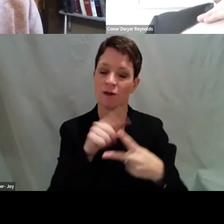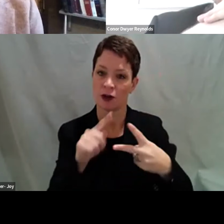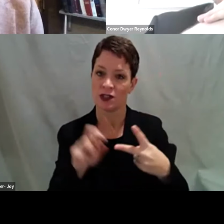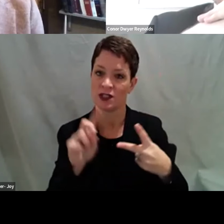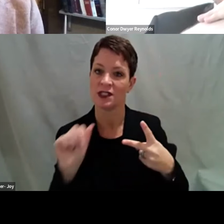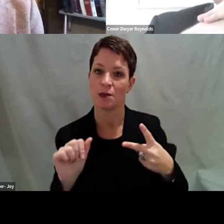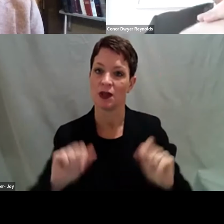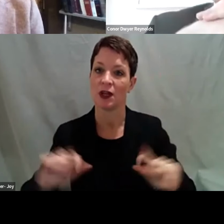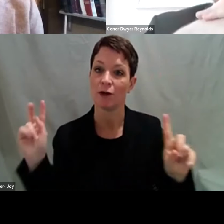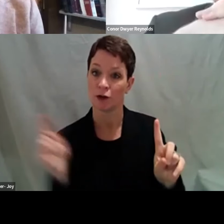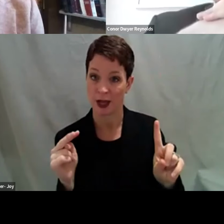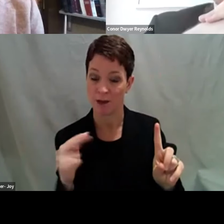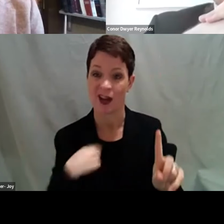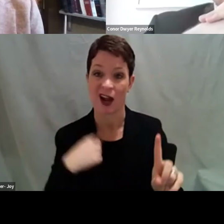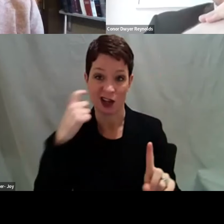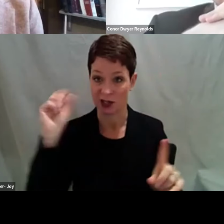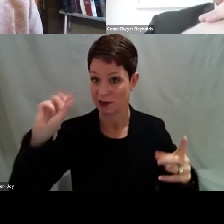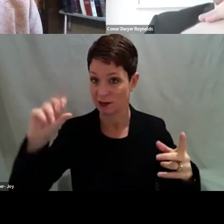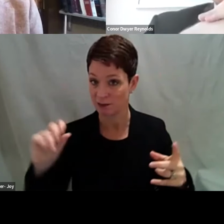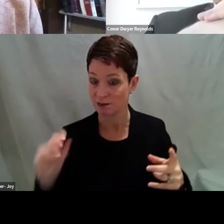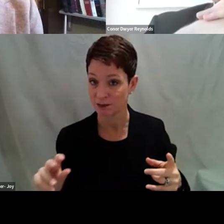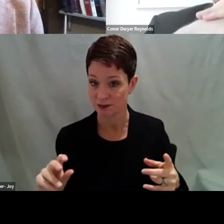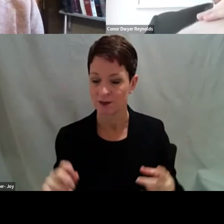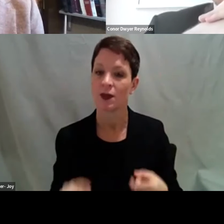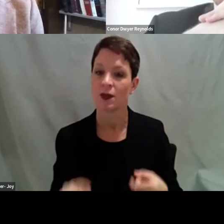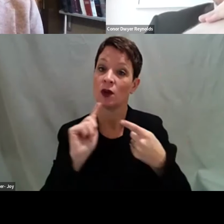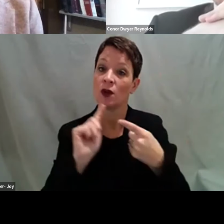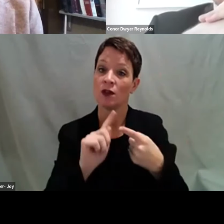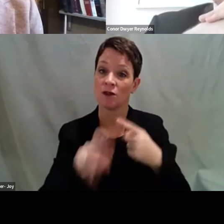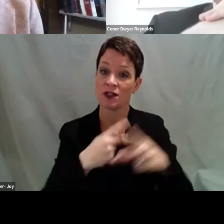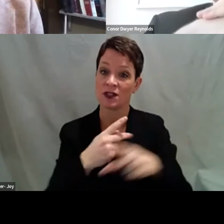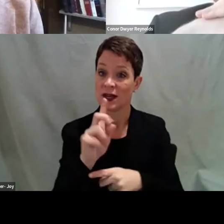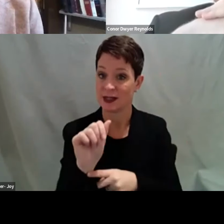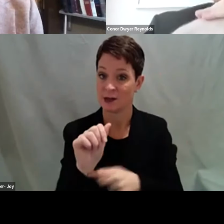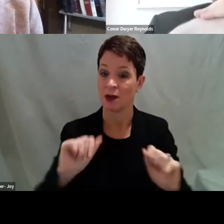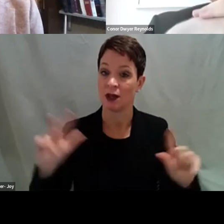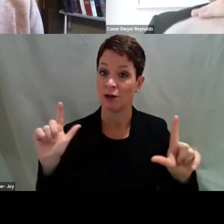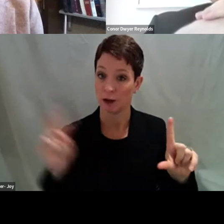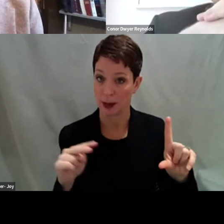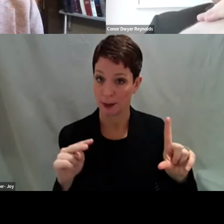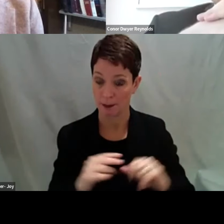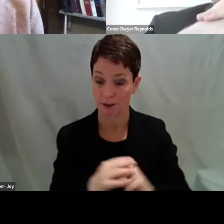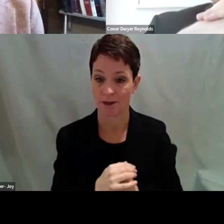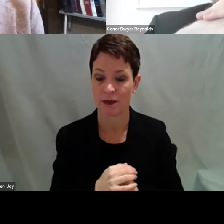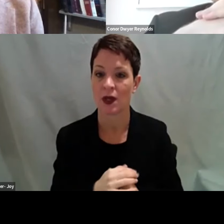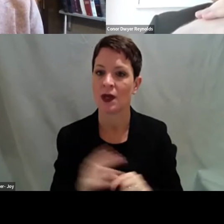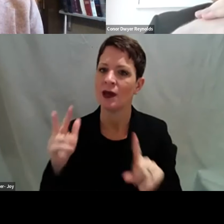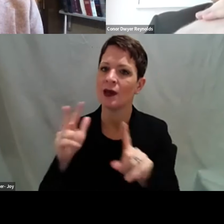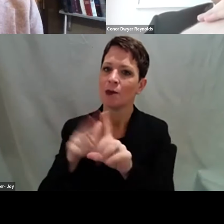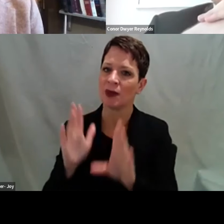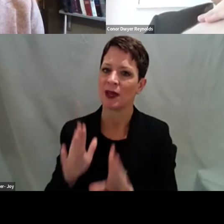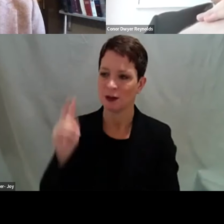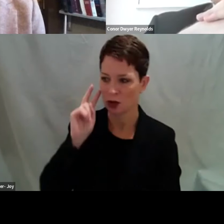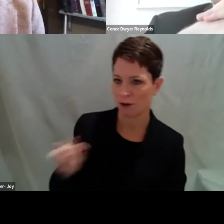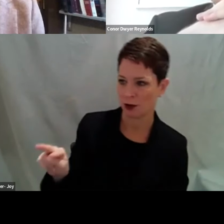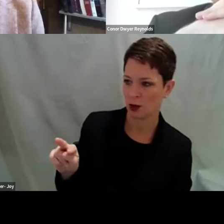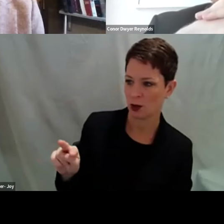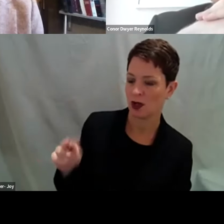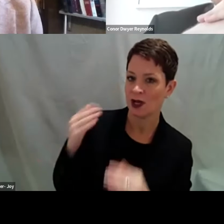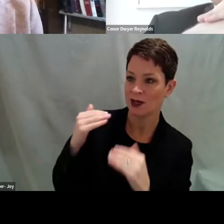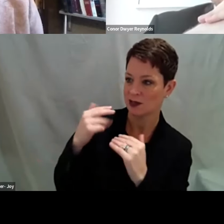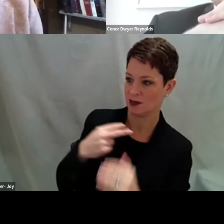disability frame that I've identified. So in the first type of disability frame, plaintiffs argue that confinement in the